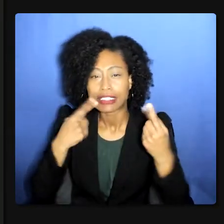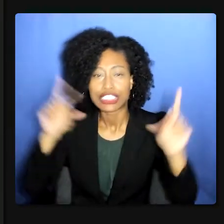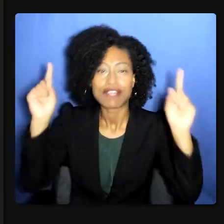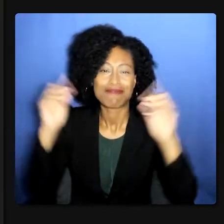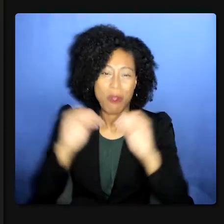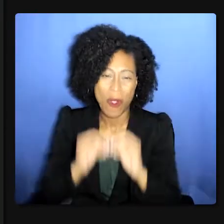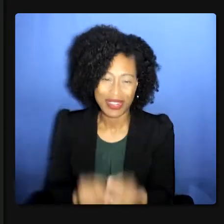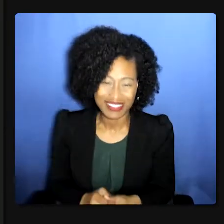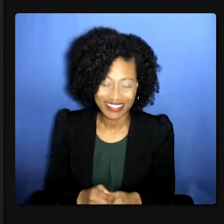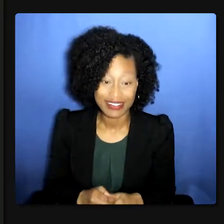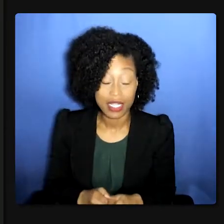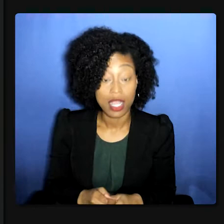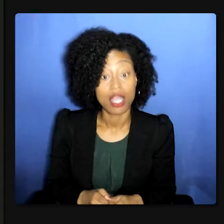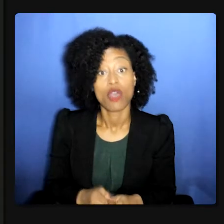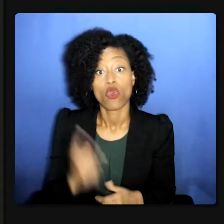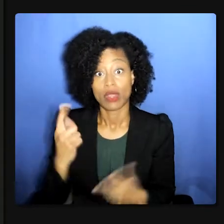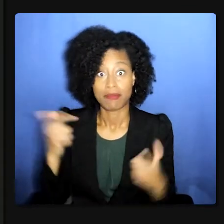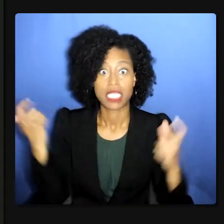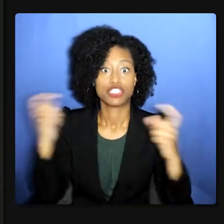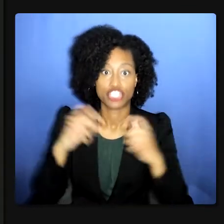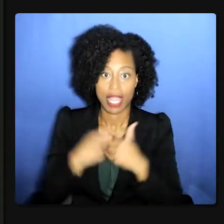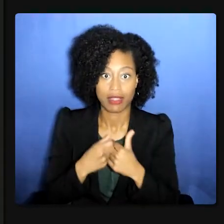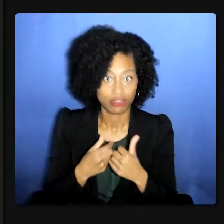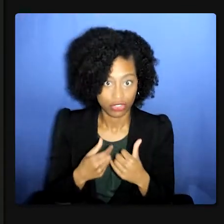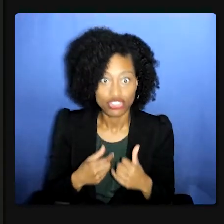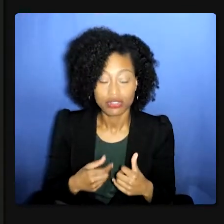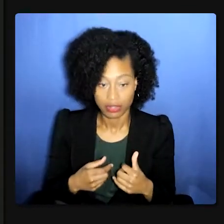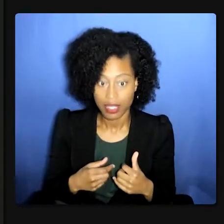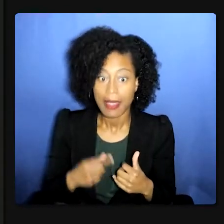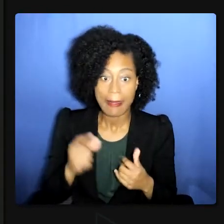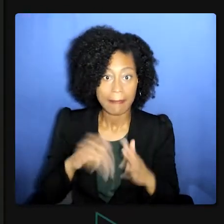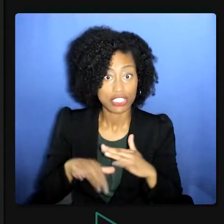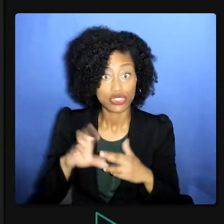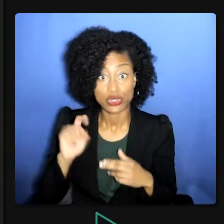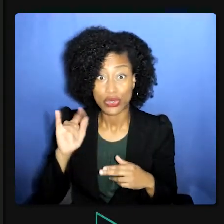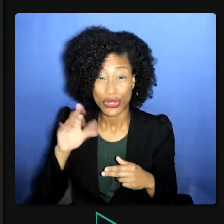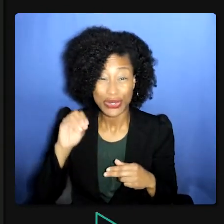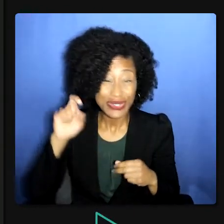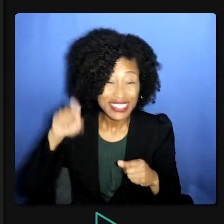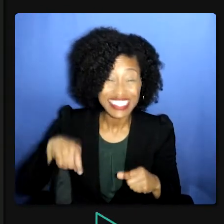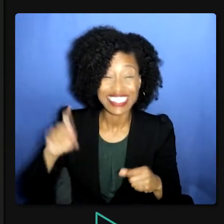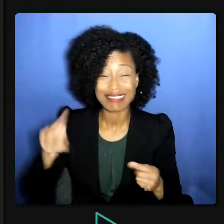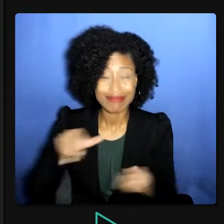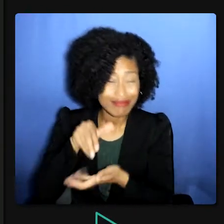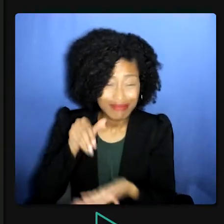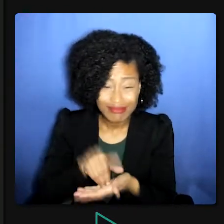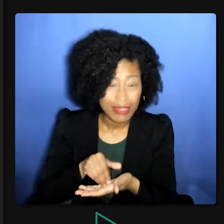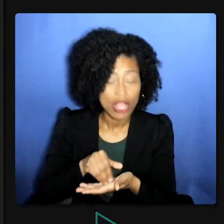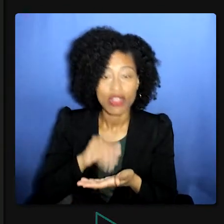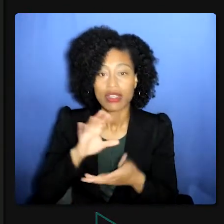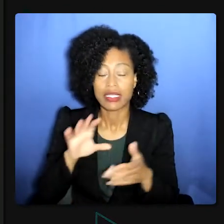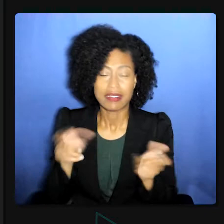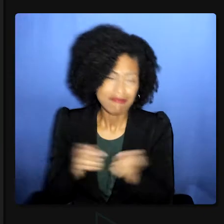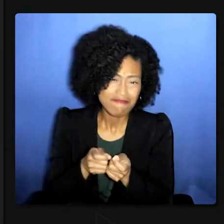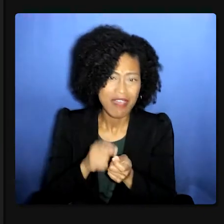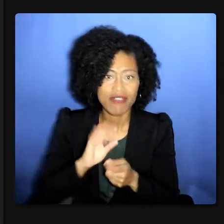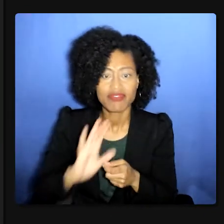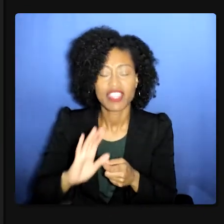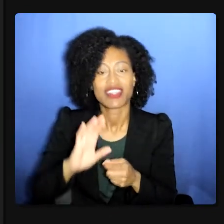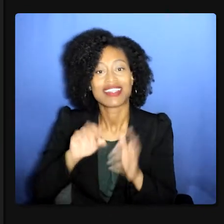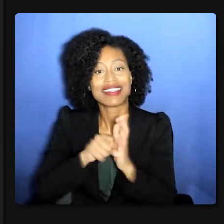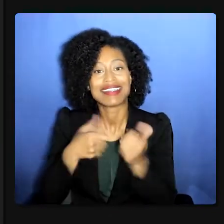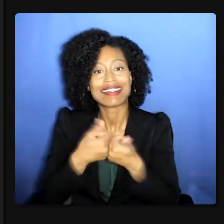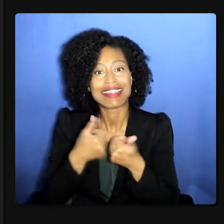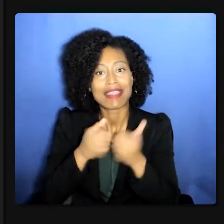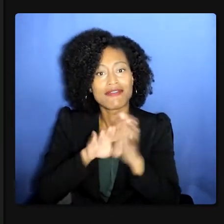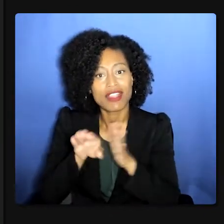Now, the big challenge today we're hearing is this. Basically, studios need to re-centralize their game development workflow. What